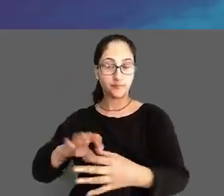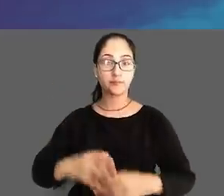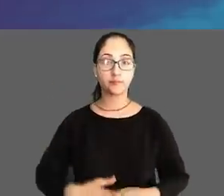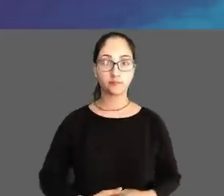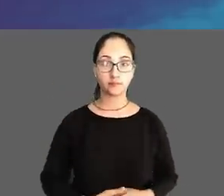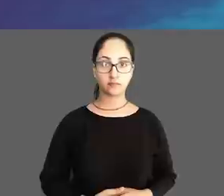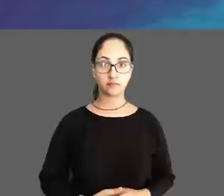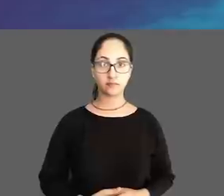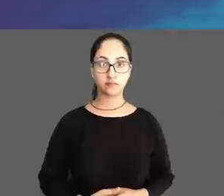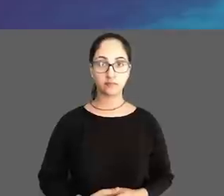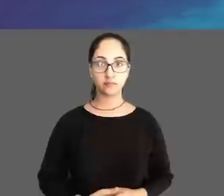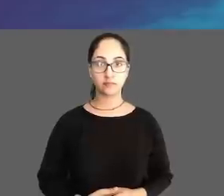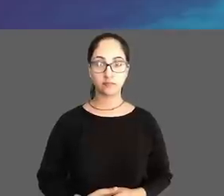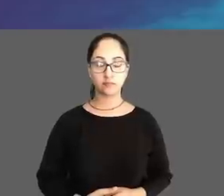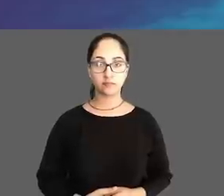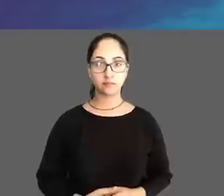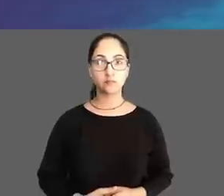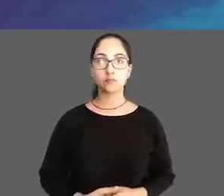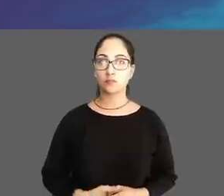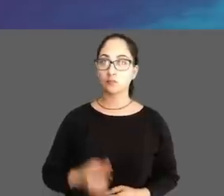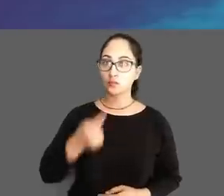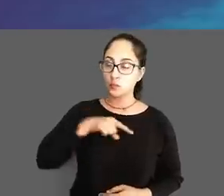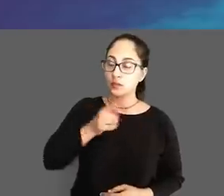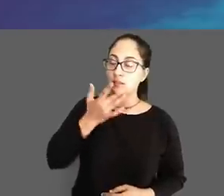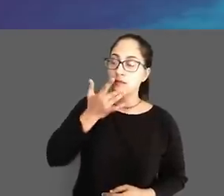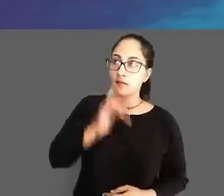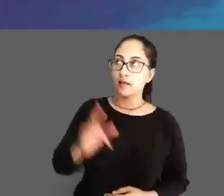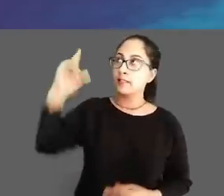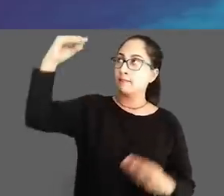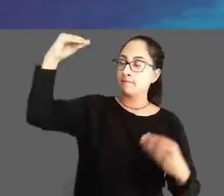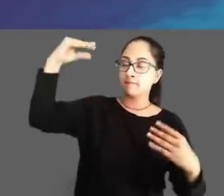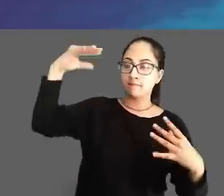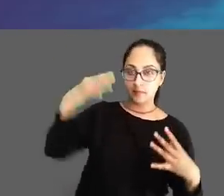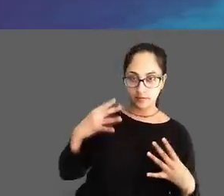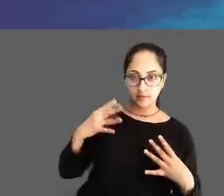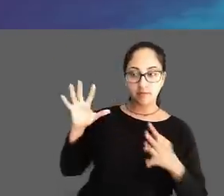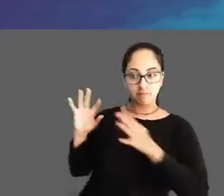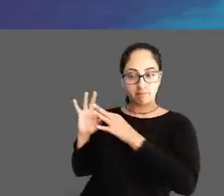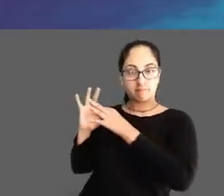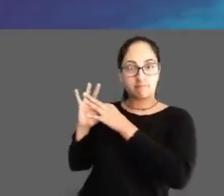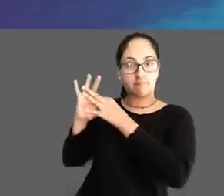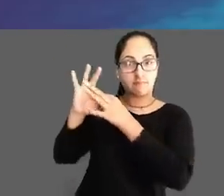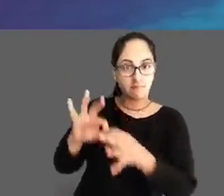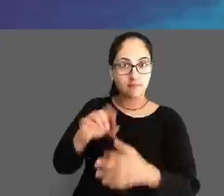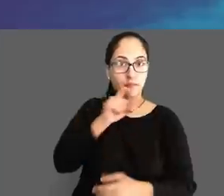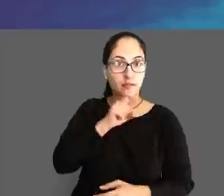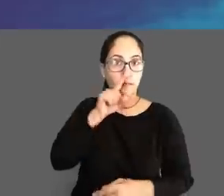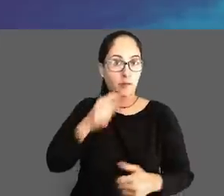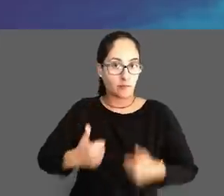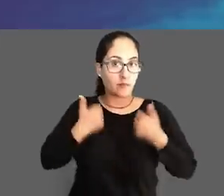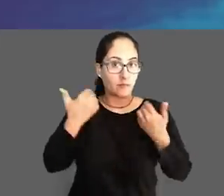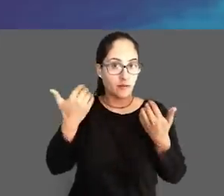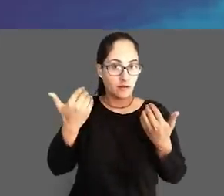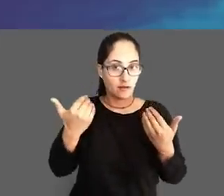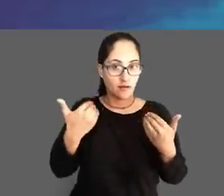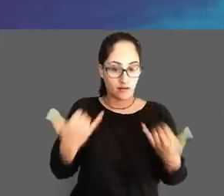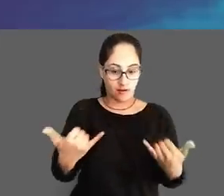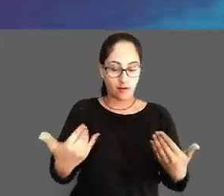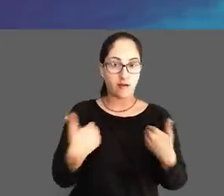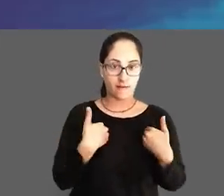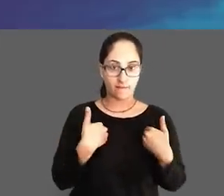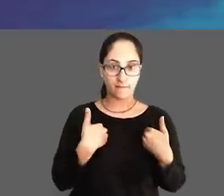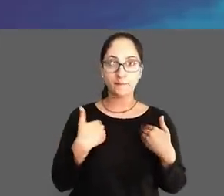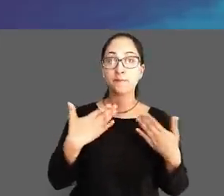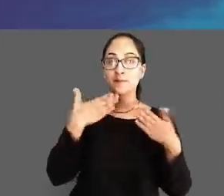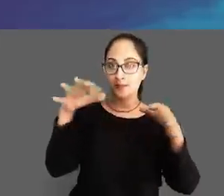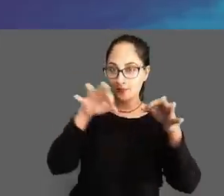we are so lucky and so blessed for that. Thank you so much for sharing. And this gives rise to our second question.